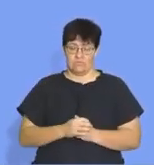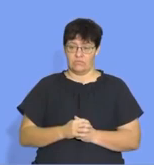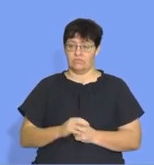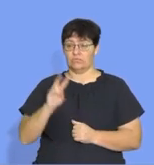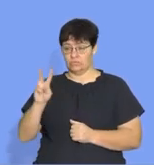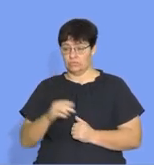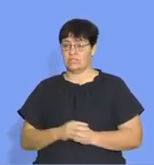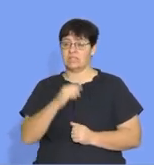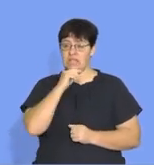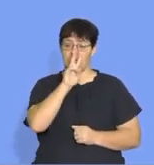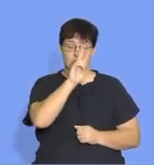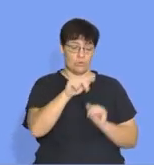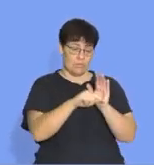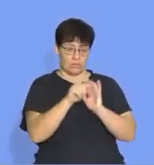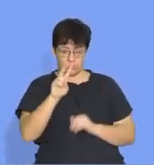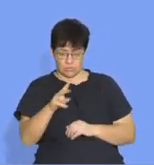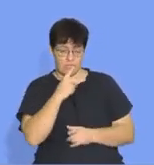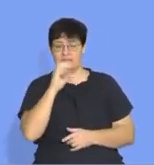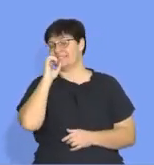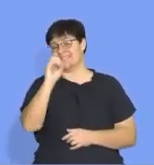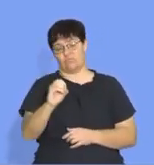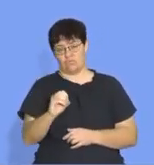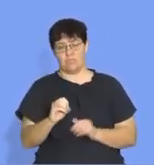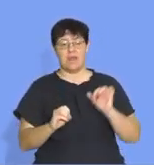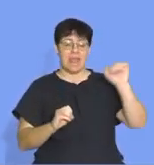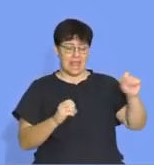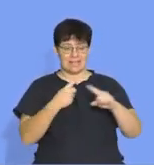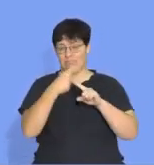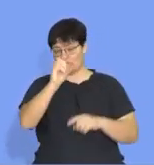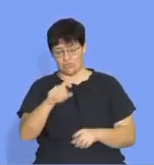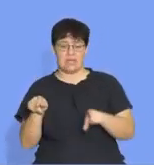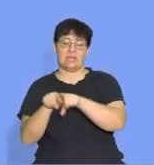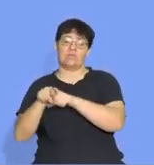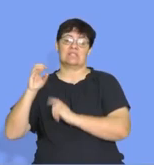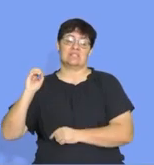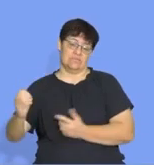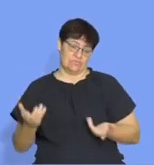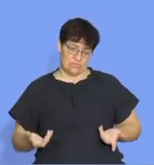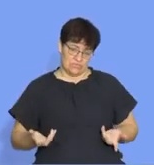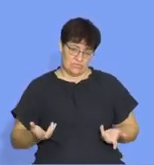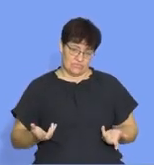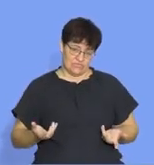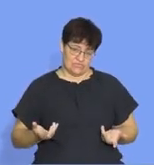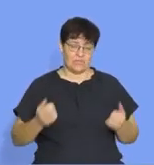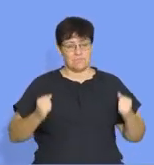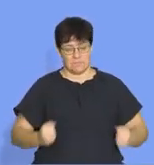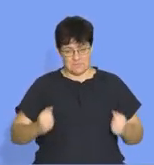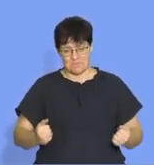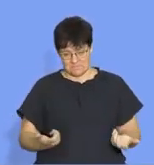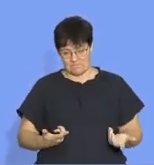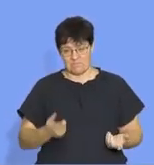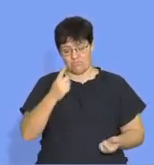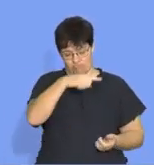if I substitute 2 here minus 2, it will give me 0. 0 multiplied by anything is always going to be 0.